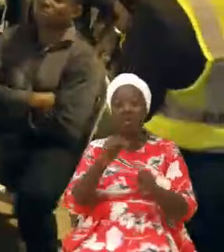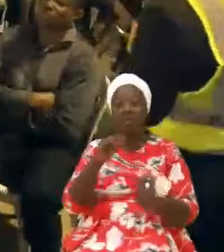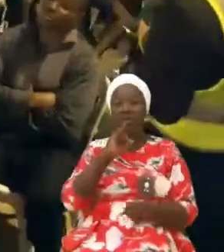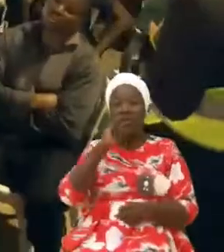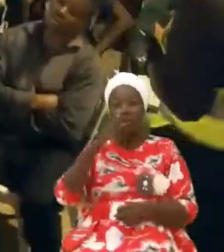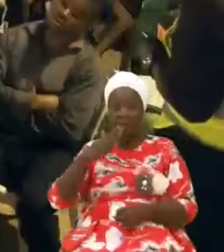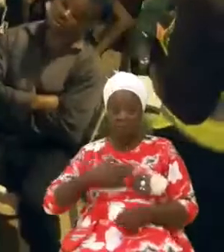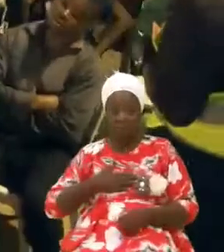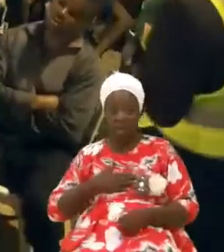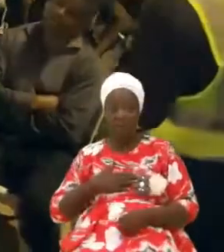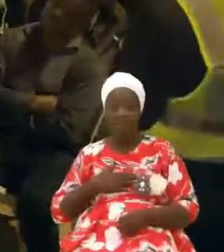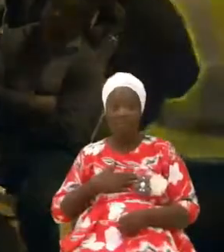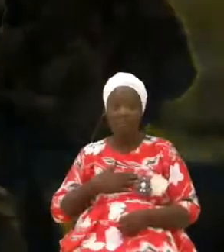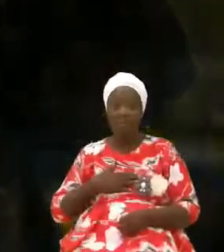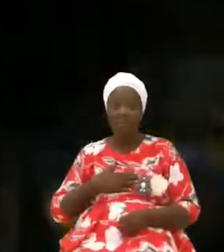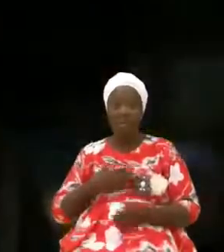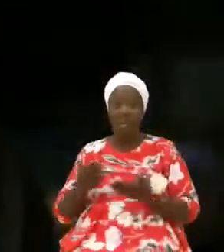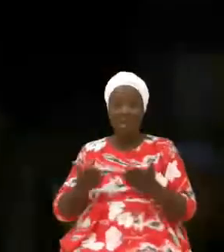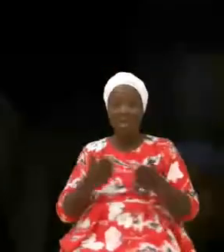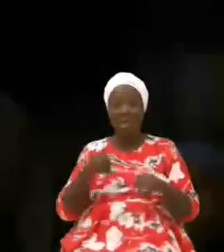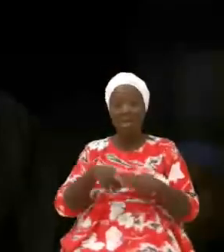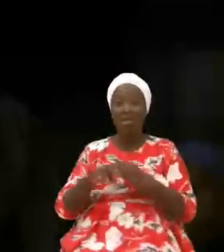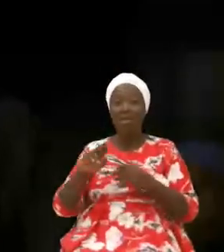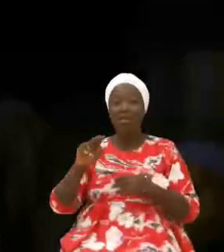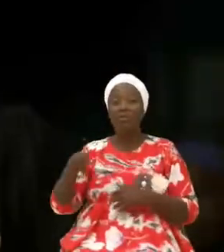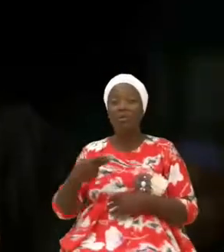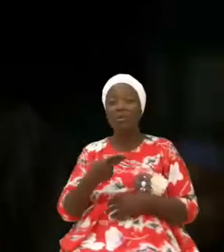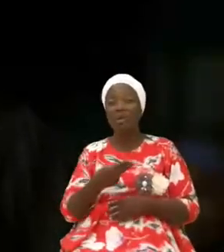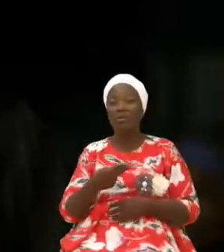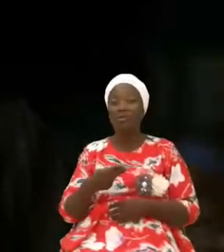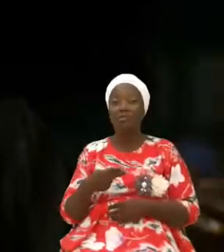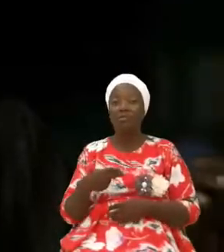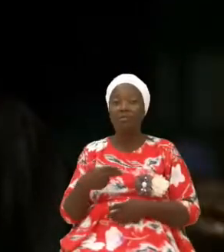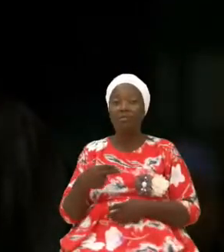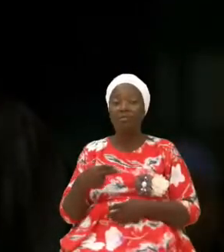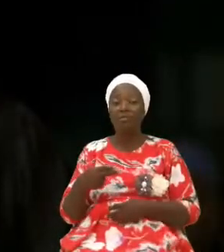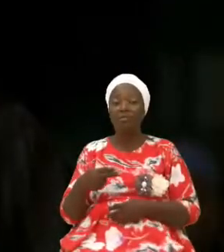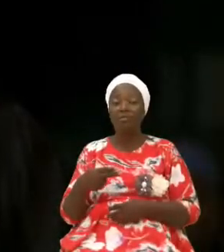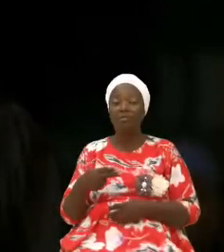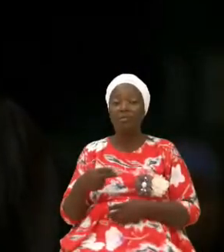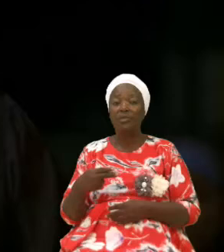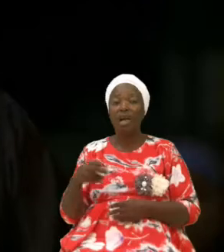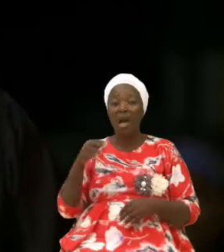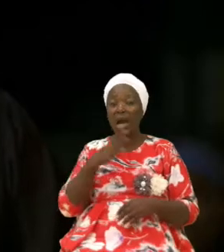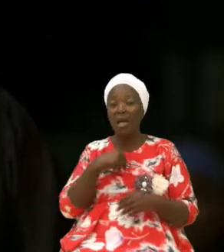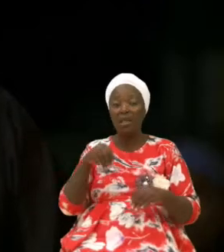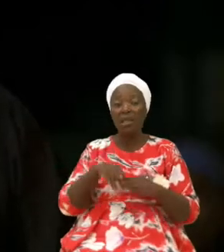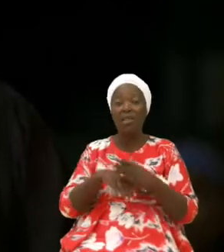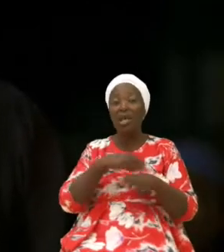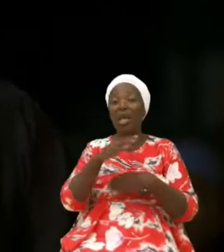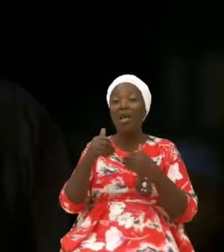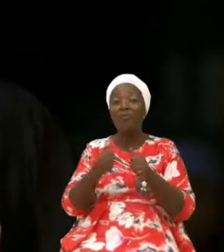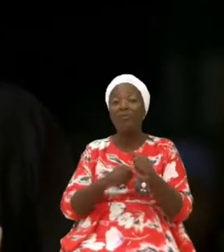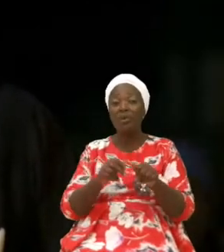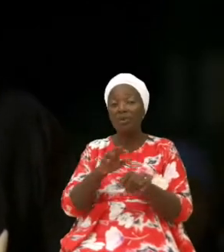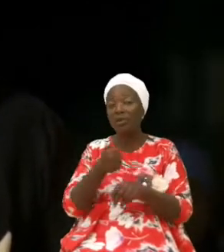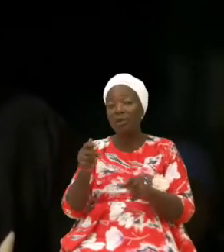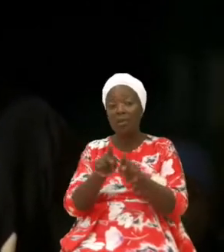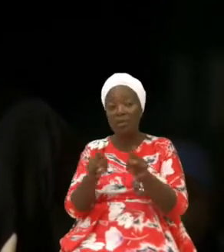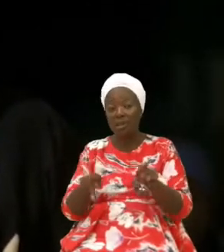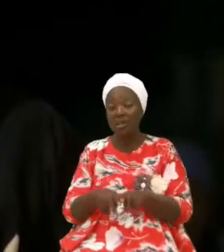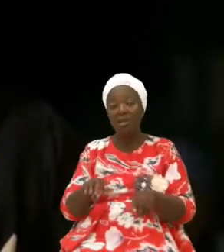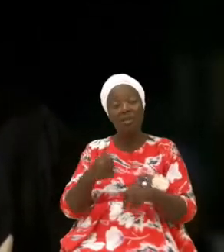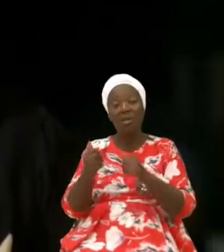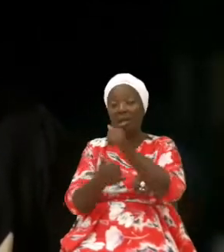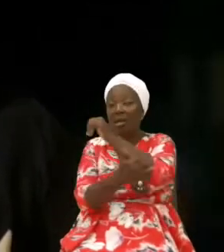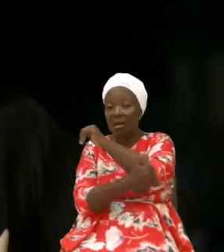mine. Salvation is mine. Over here in Port Harcourt, in all the other